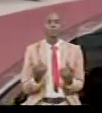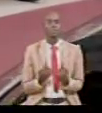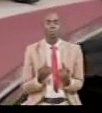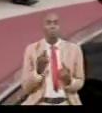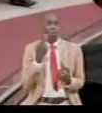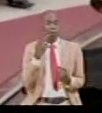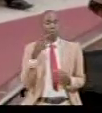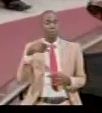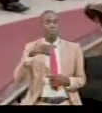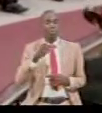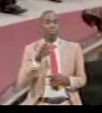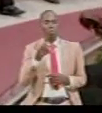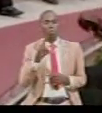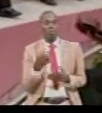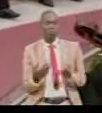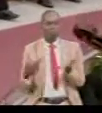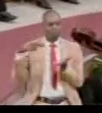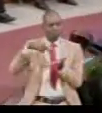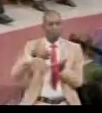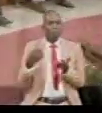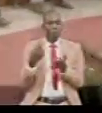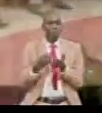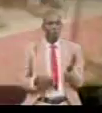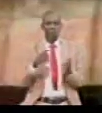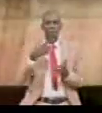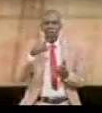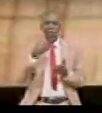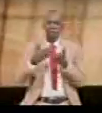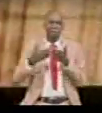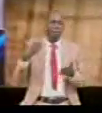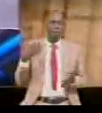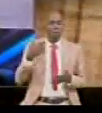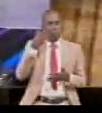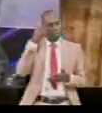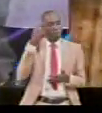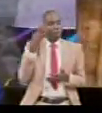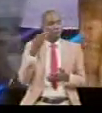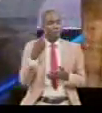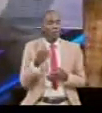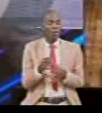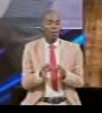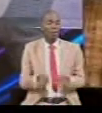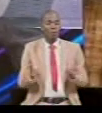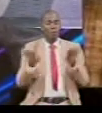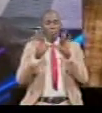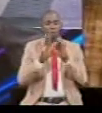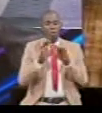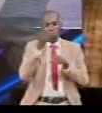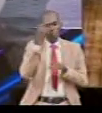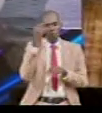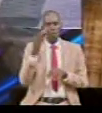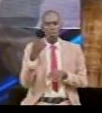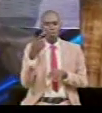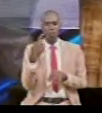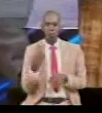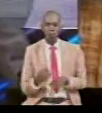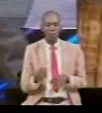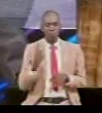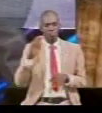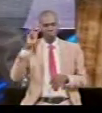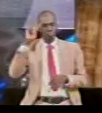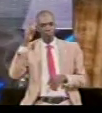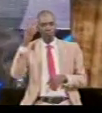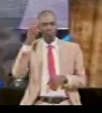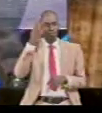the apostle repeating what he had said, because of the importance and because of the